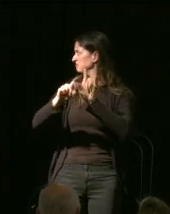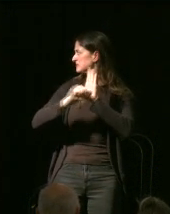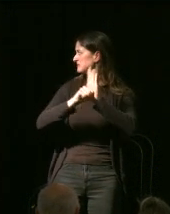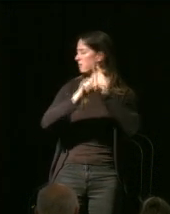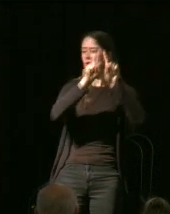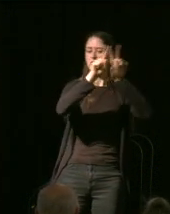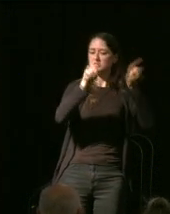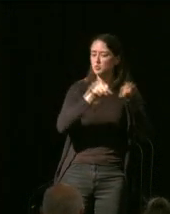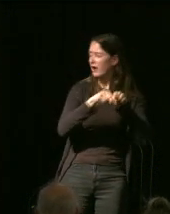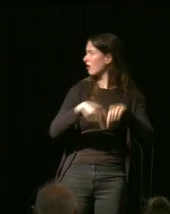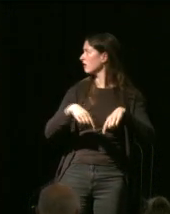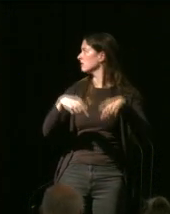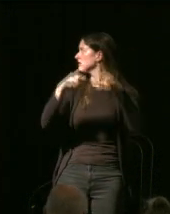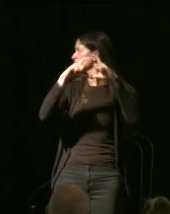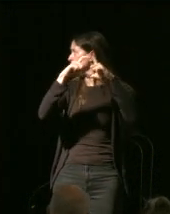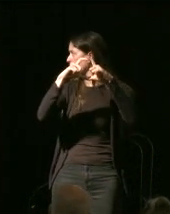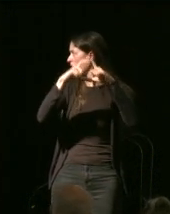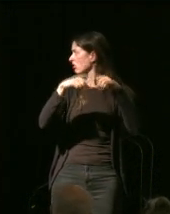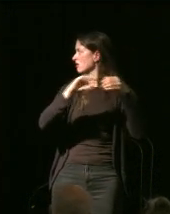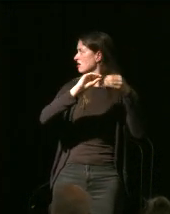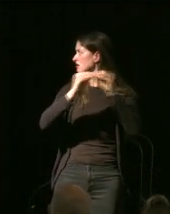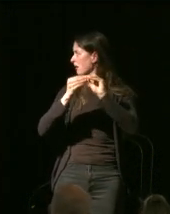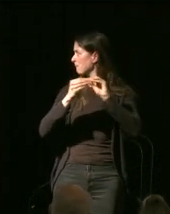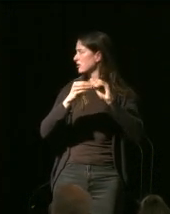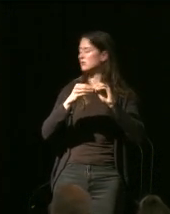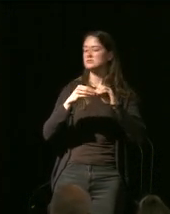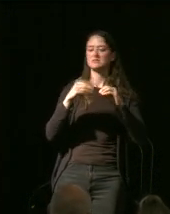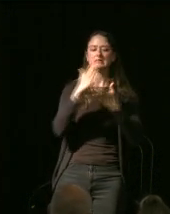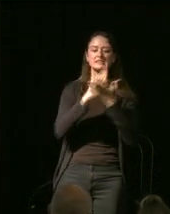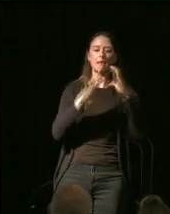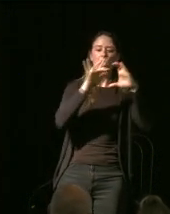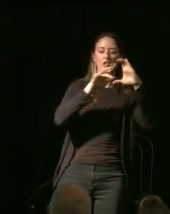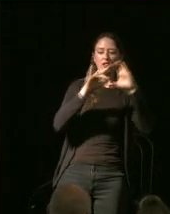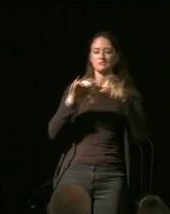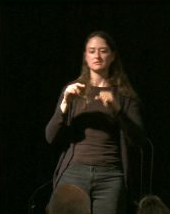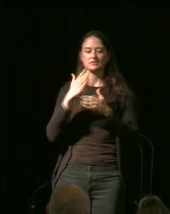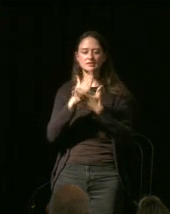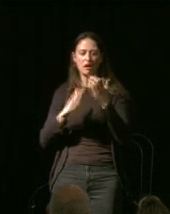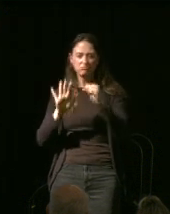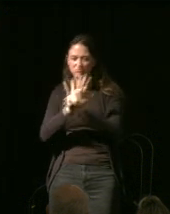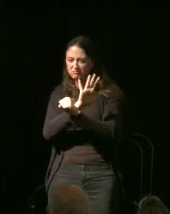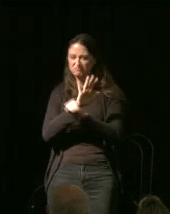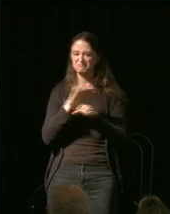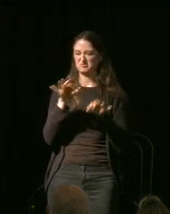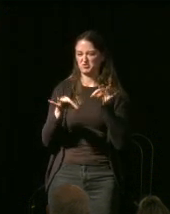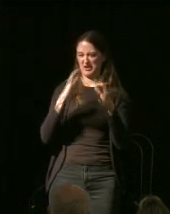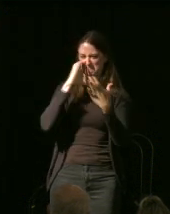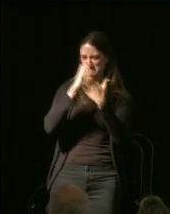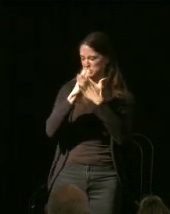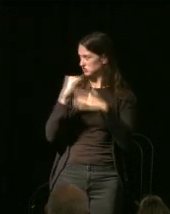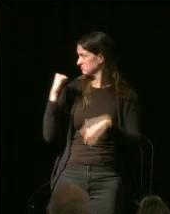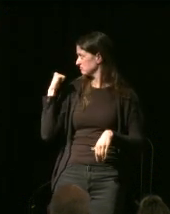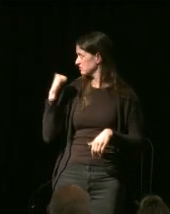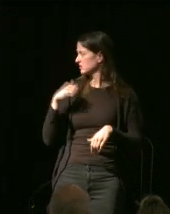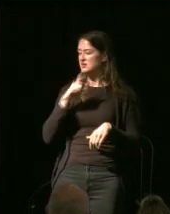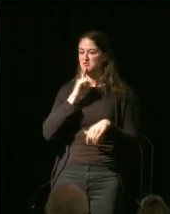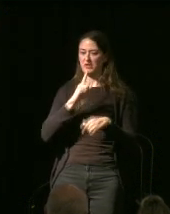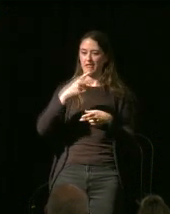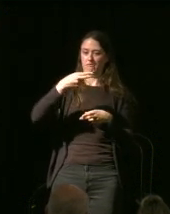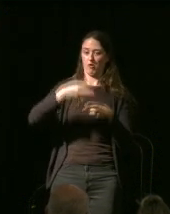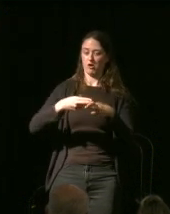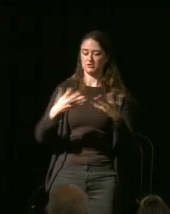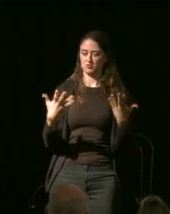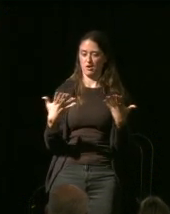for you before ordering testing. This will help them make sure that Usher syndrome seems to be the right diagnosis and will help them